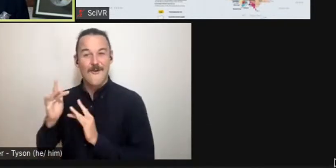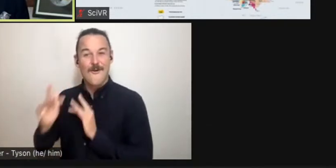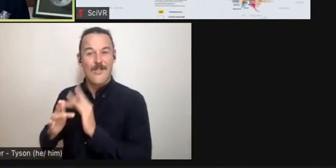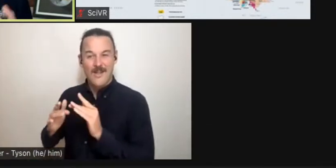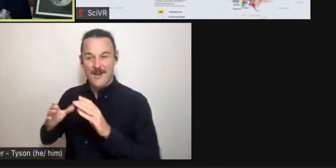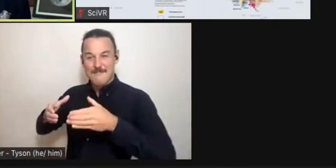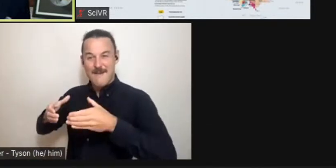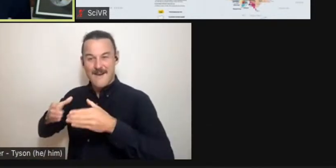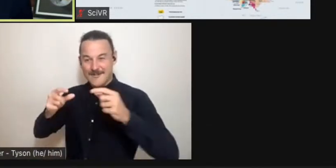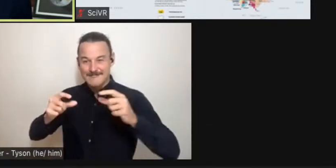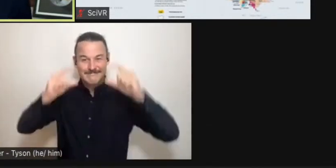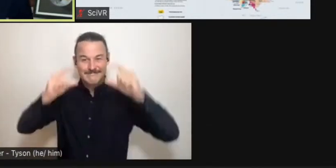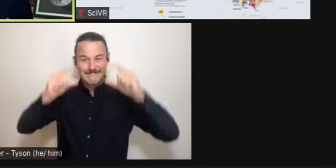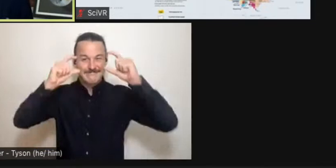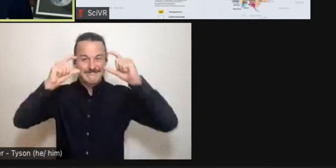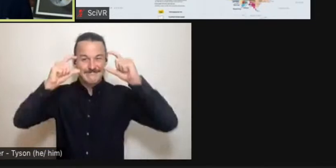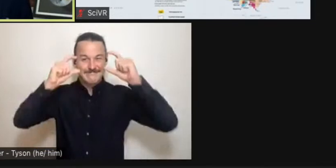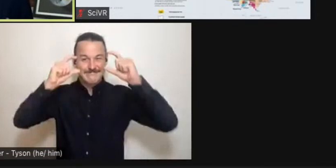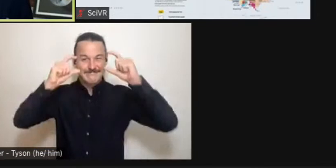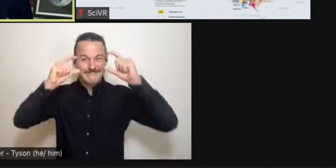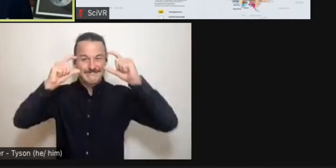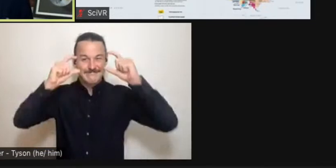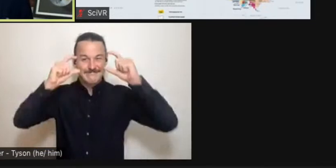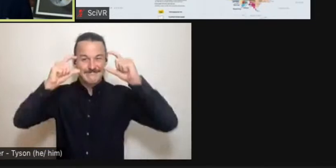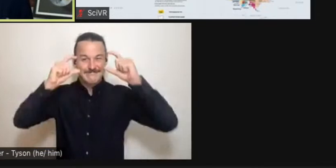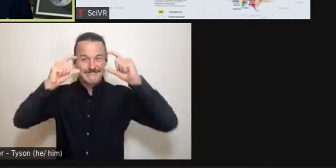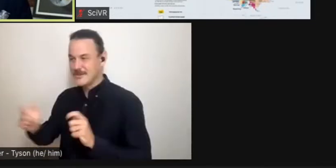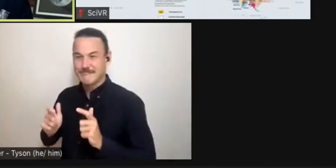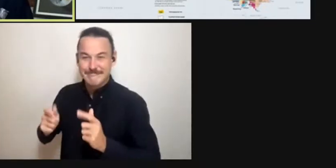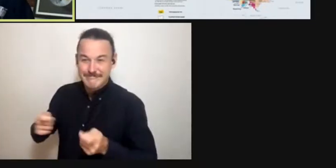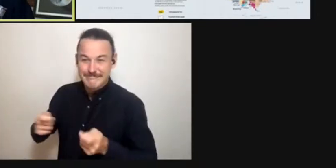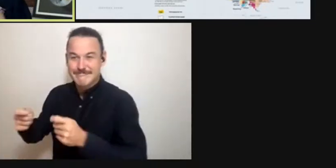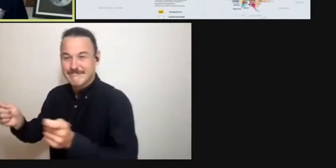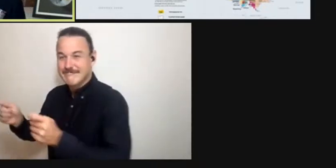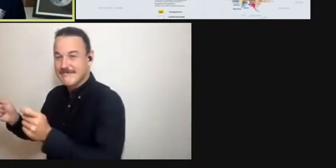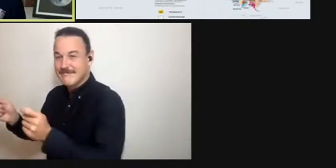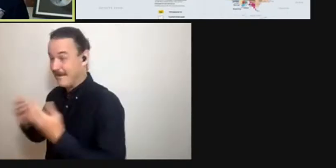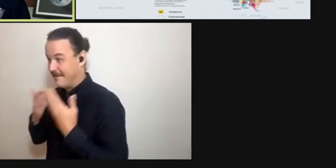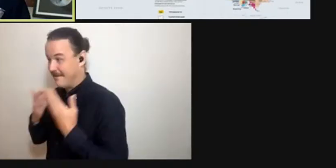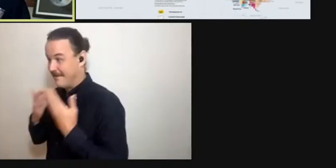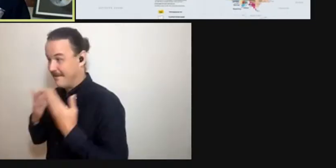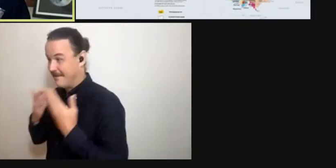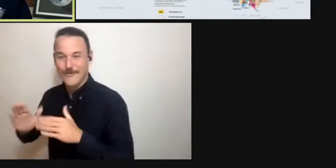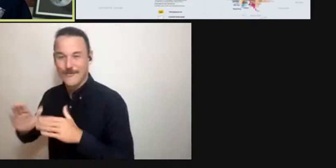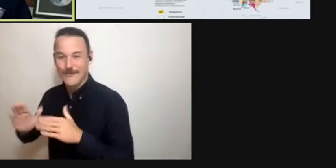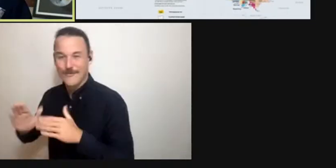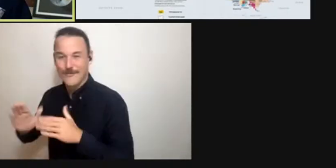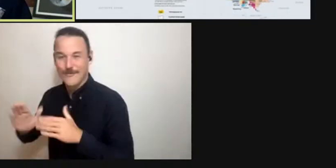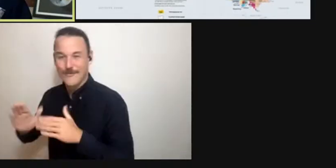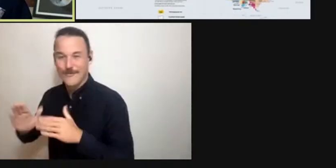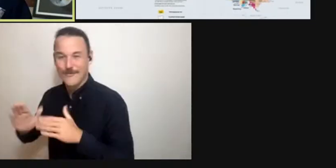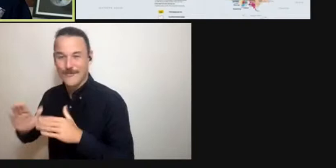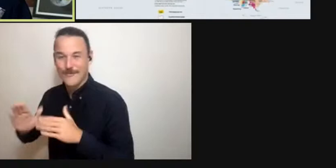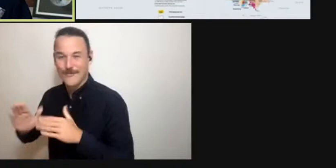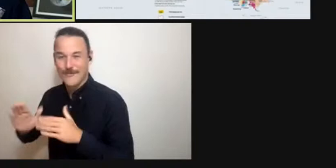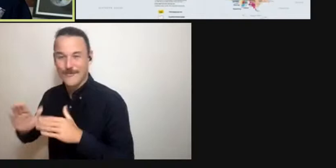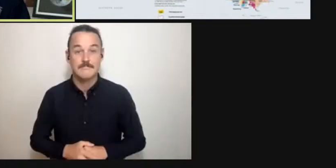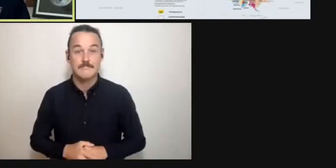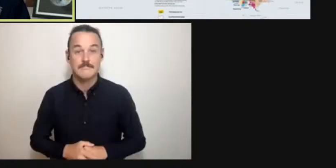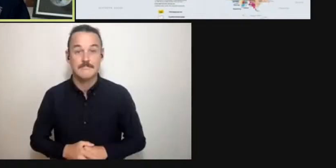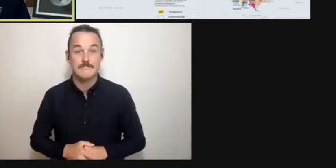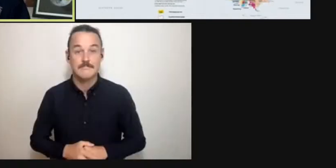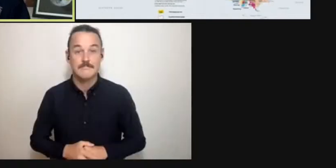to join. Thank you so much for that effort. In the background, you will have, of this stream, we